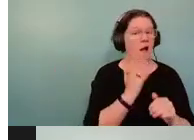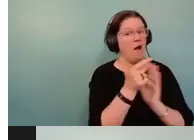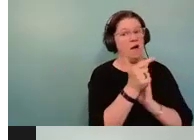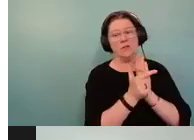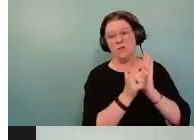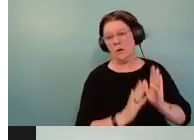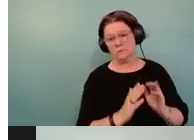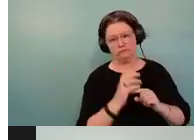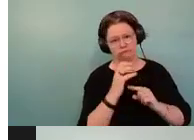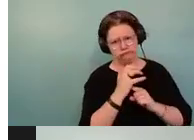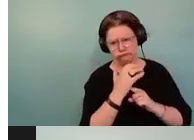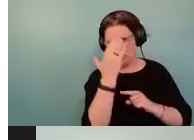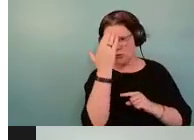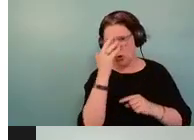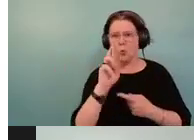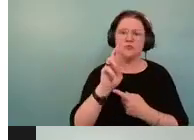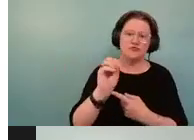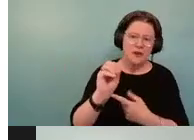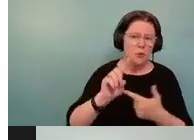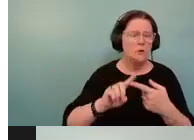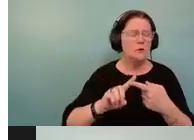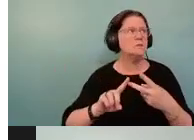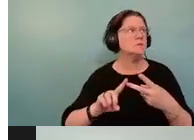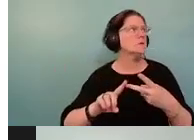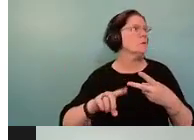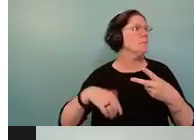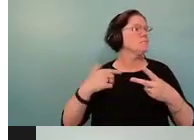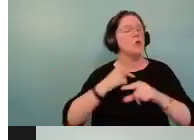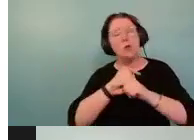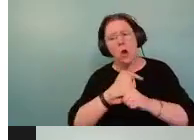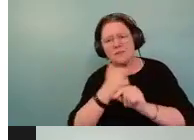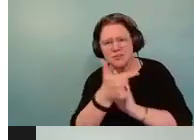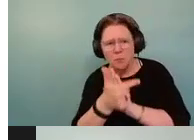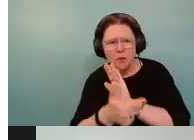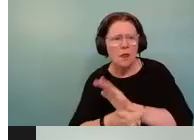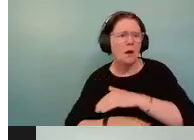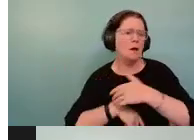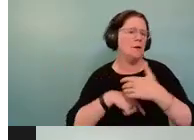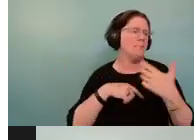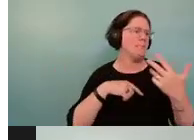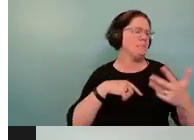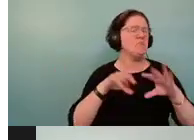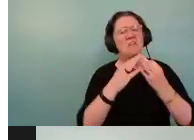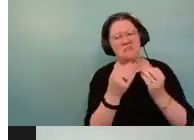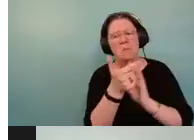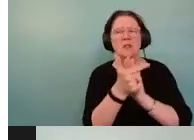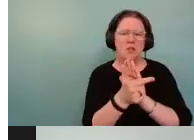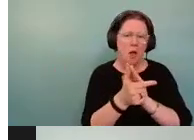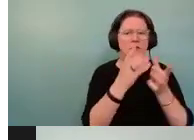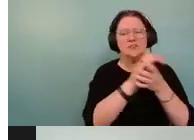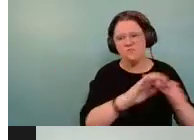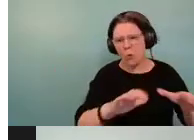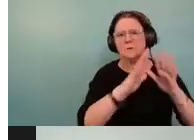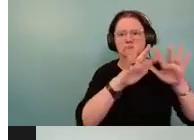that know restraining orders, know guardianship law, know family law,